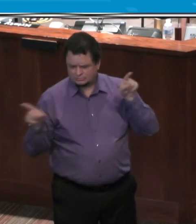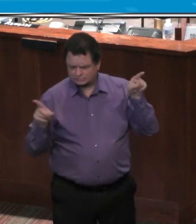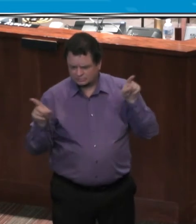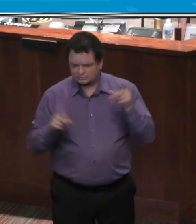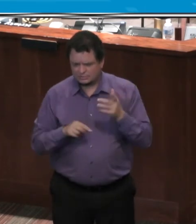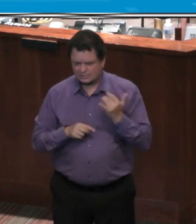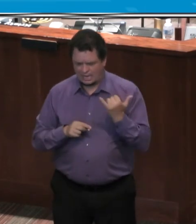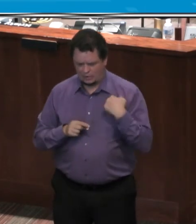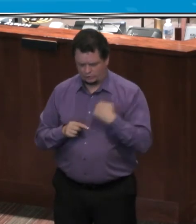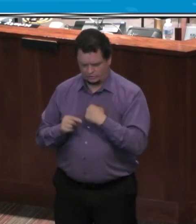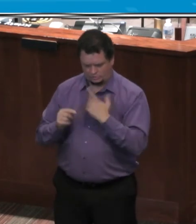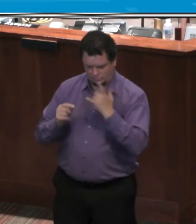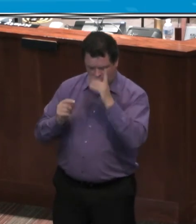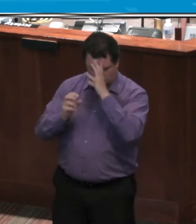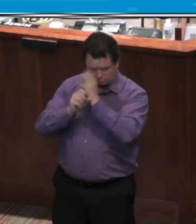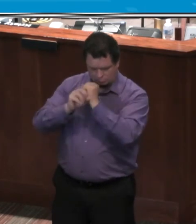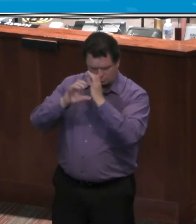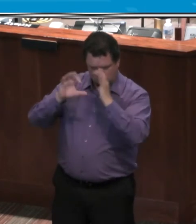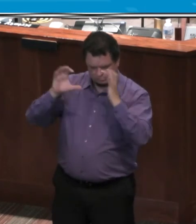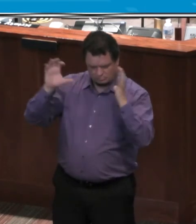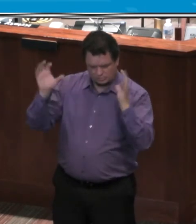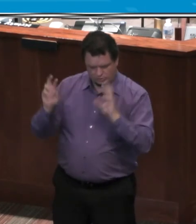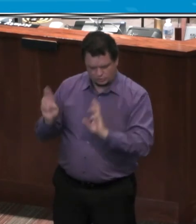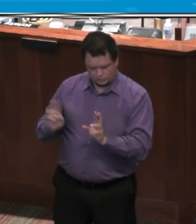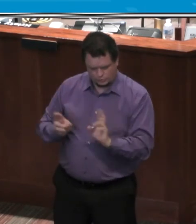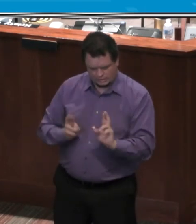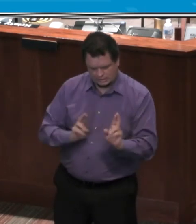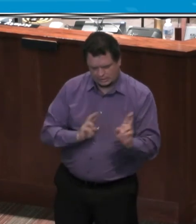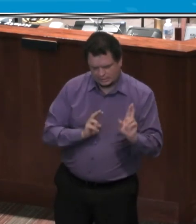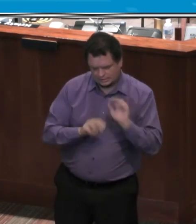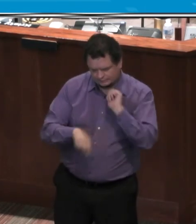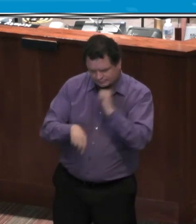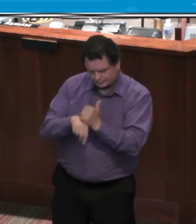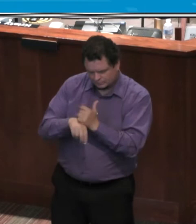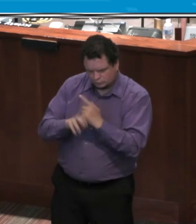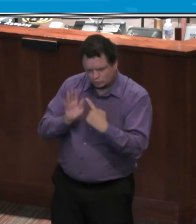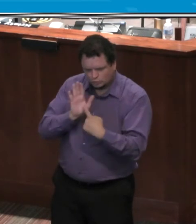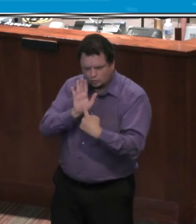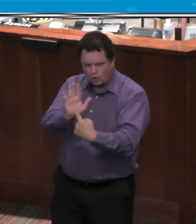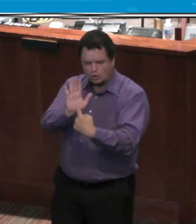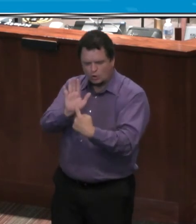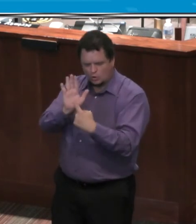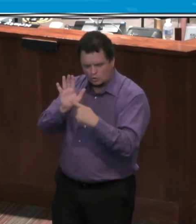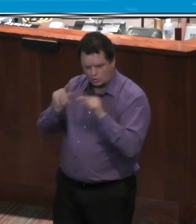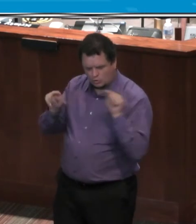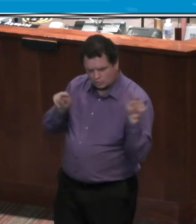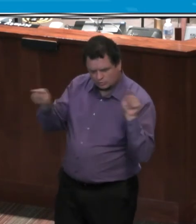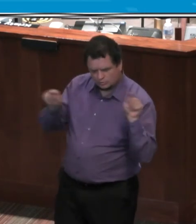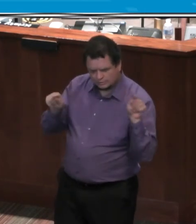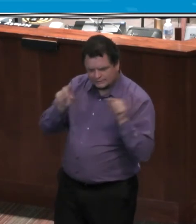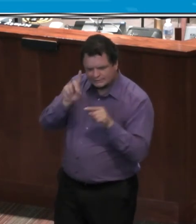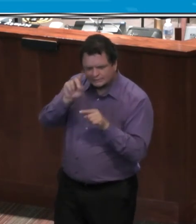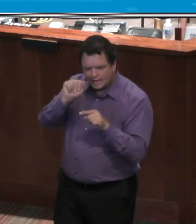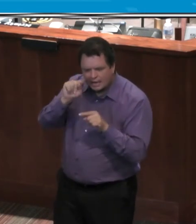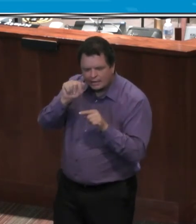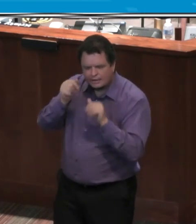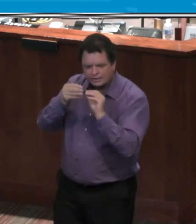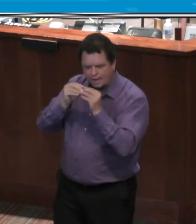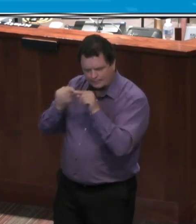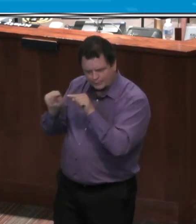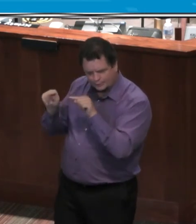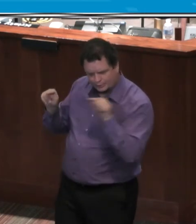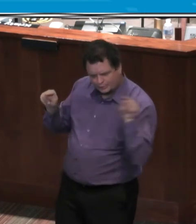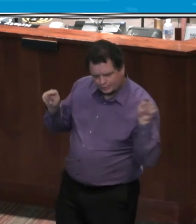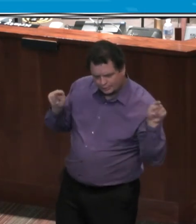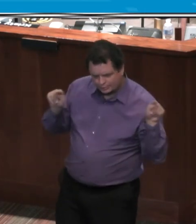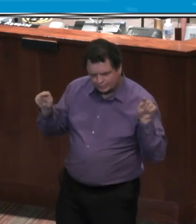to display, and we have data now from the hospital systems -1 for the historical data. So as soon as that data comes